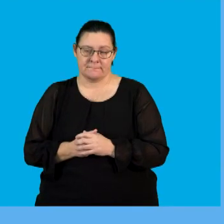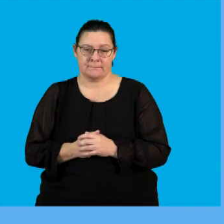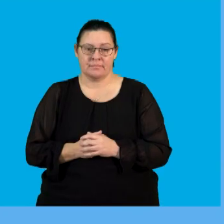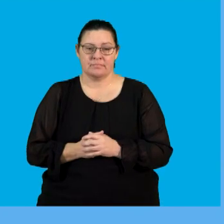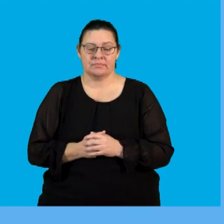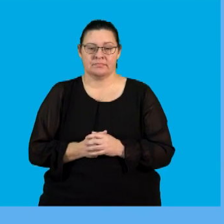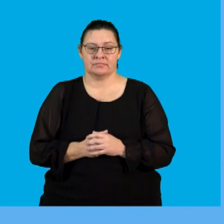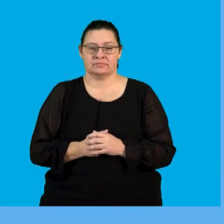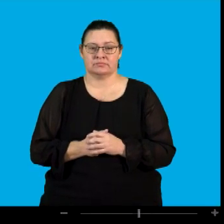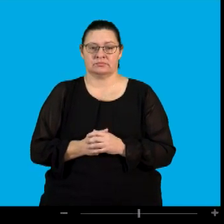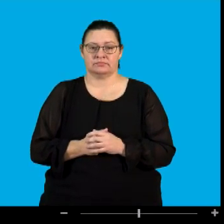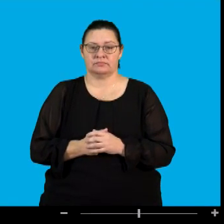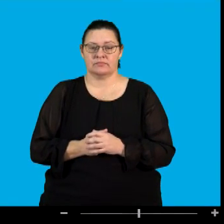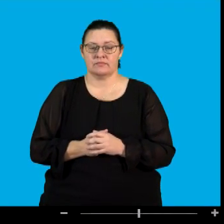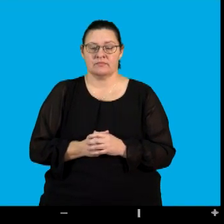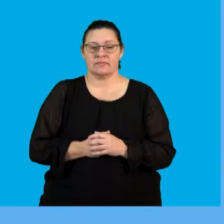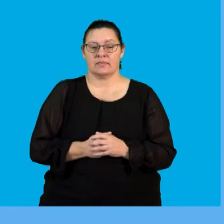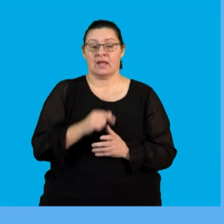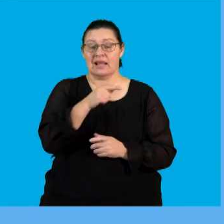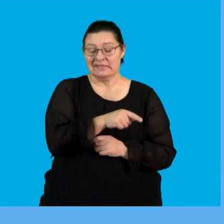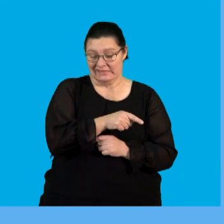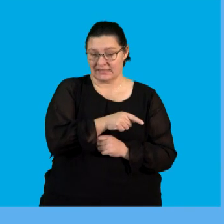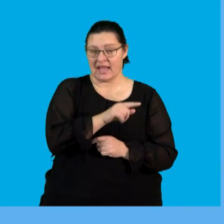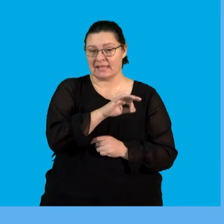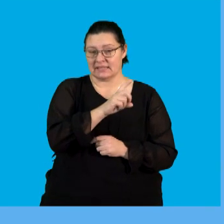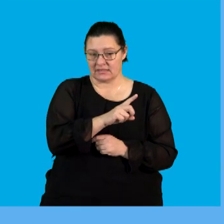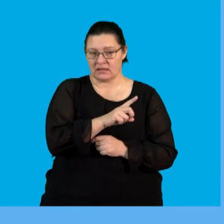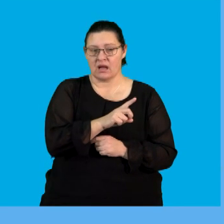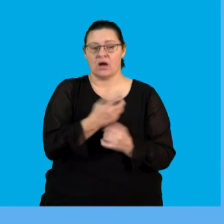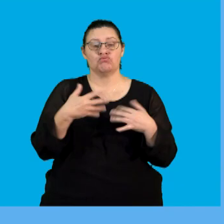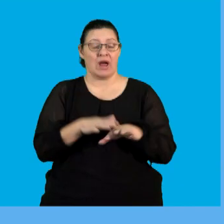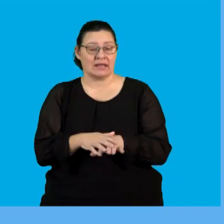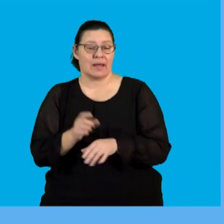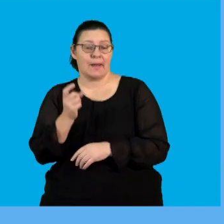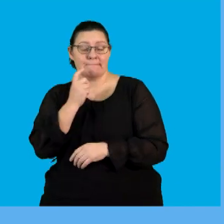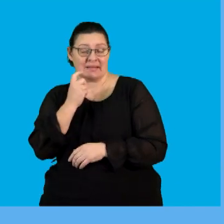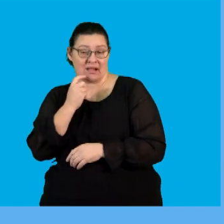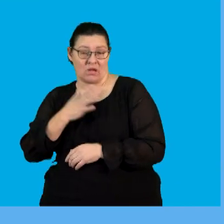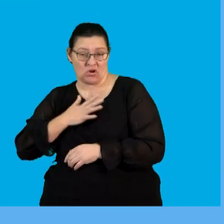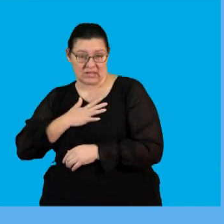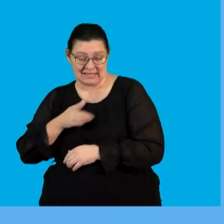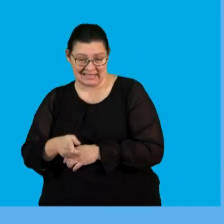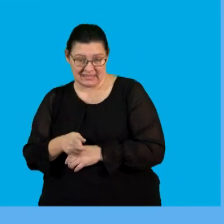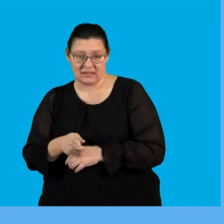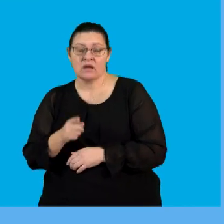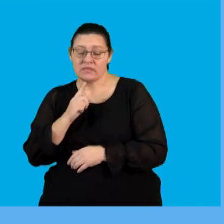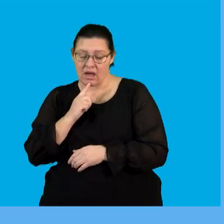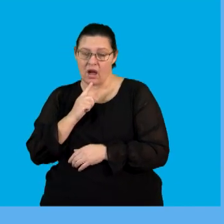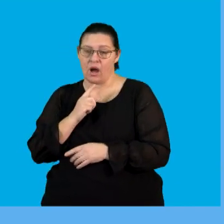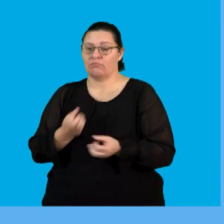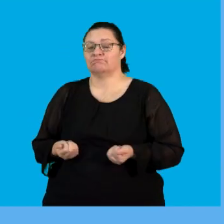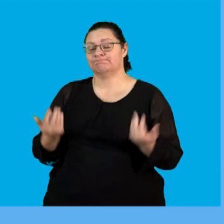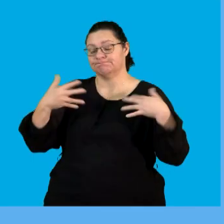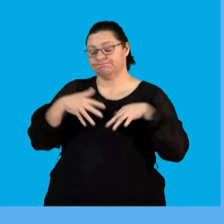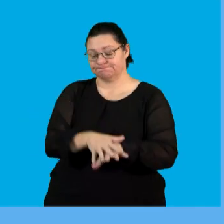an acid that you're talking about here reacts with the metal oxide that we have dissolved in water, the product is